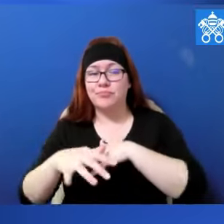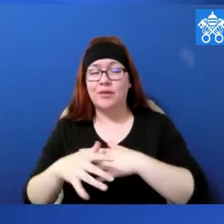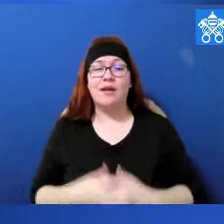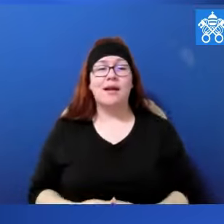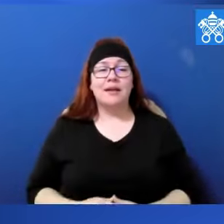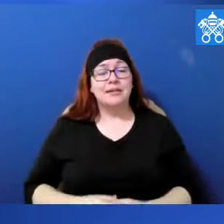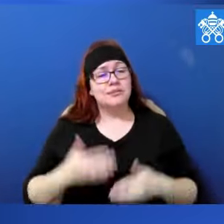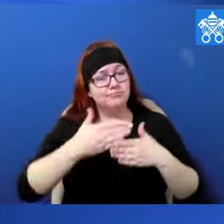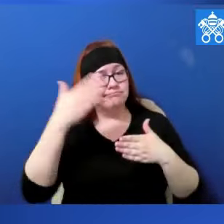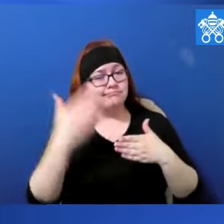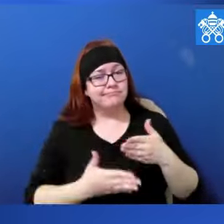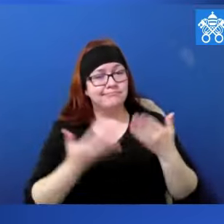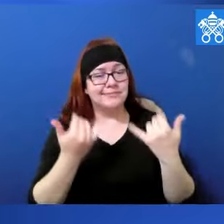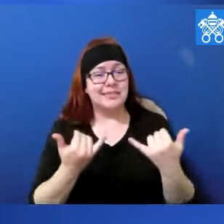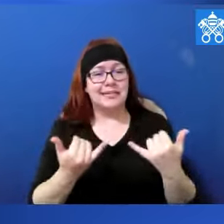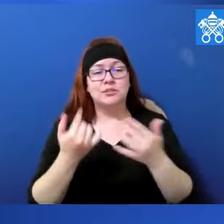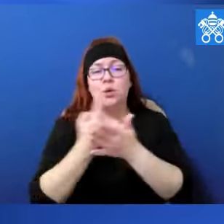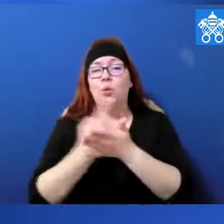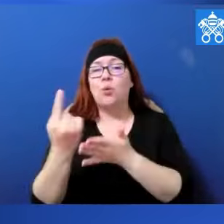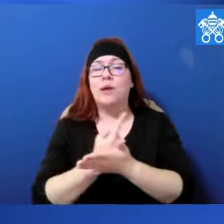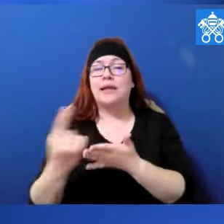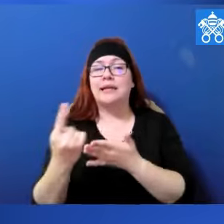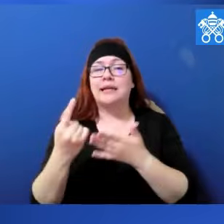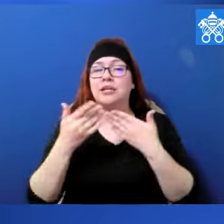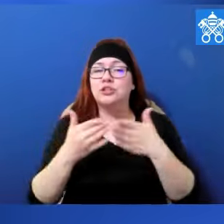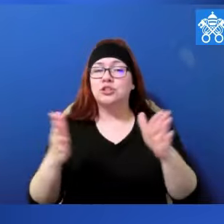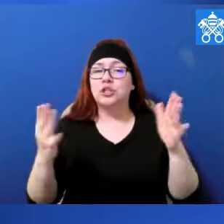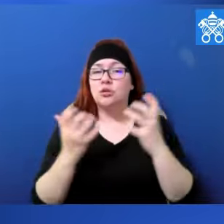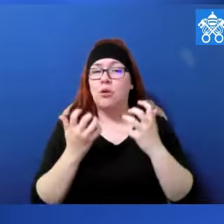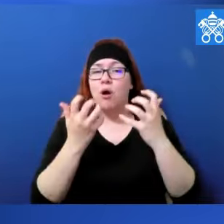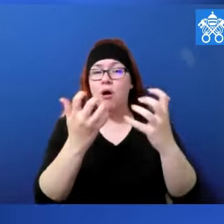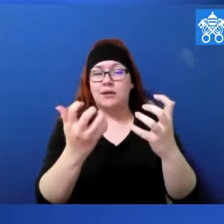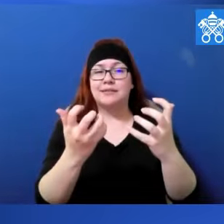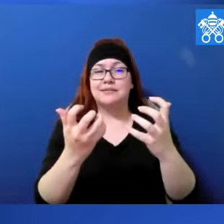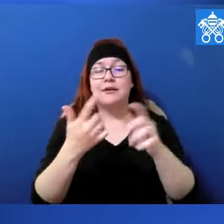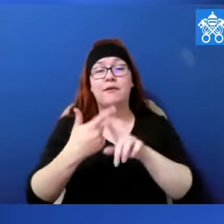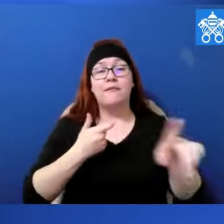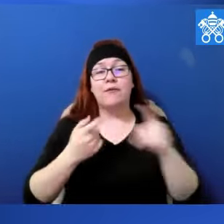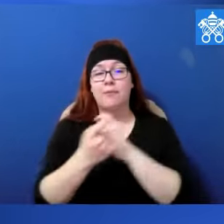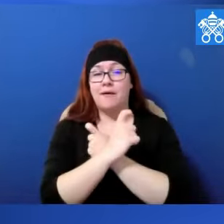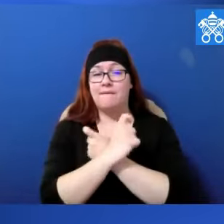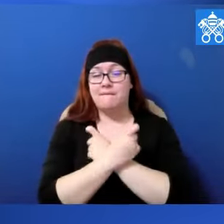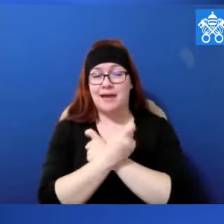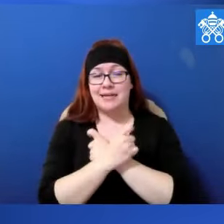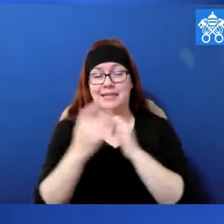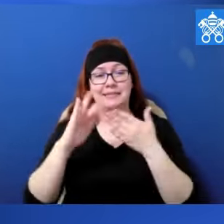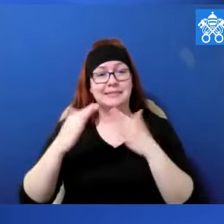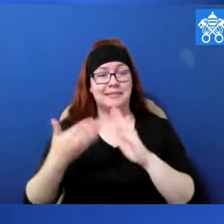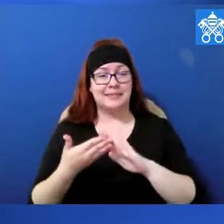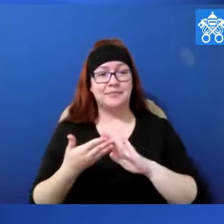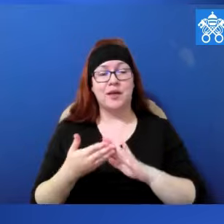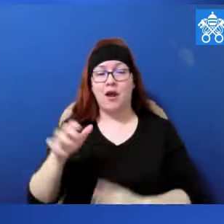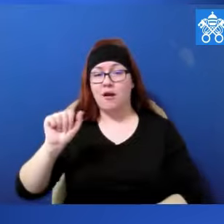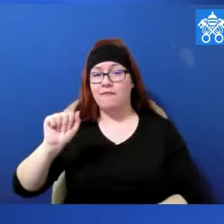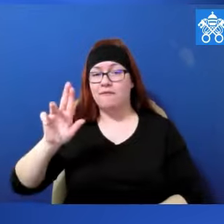live broadcast of the Pope's Weekly General Audience from St. Peter's Square on